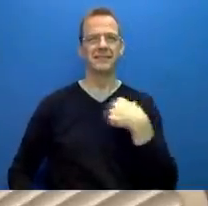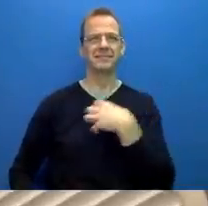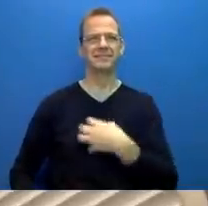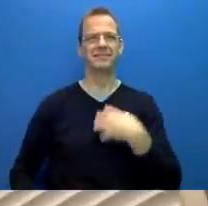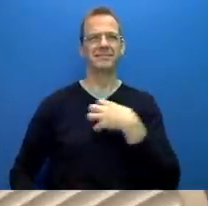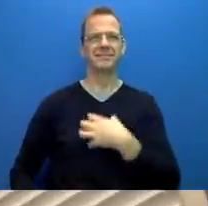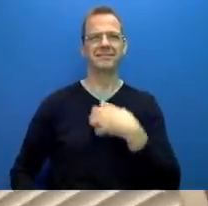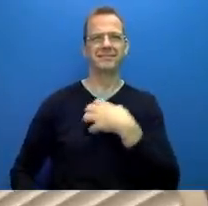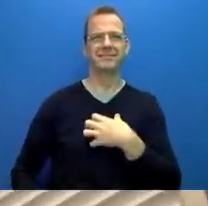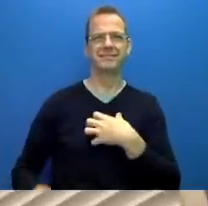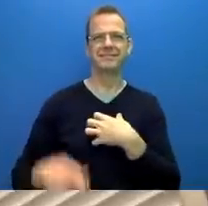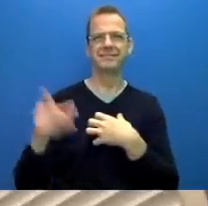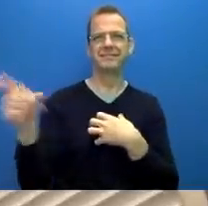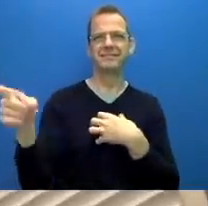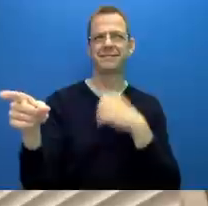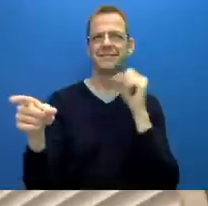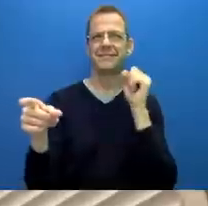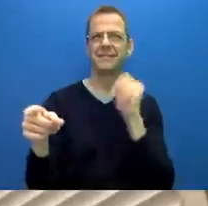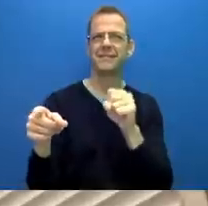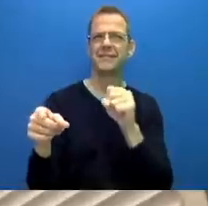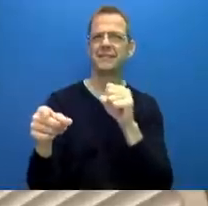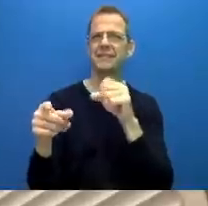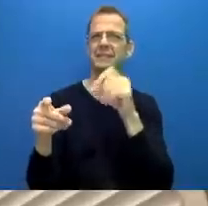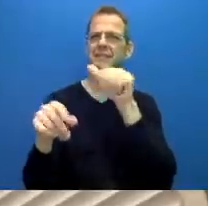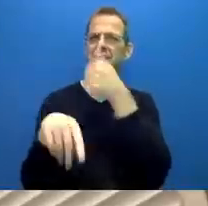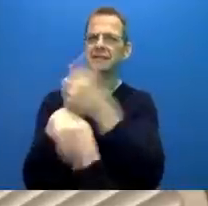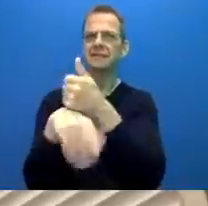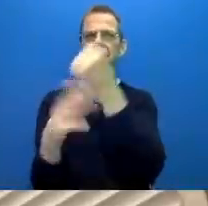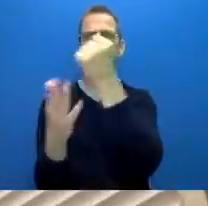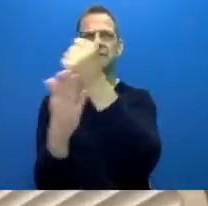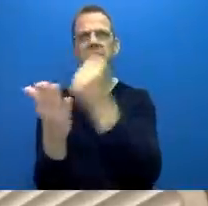spending their money, businesses afloat.